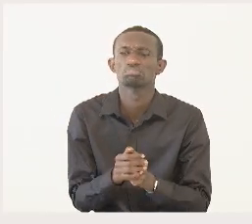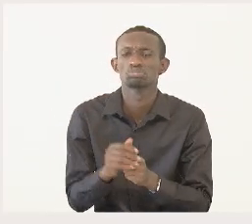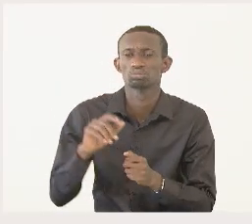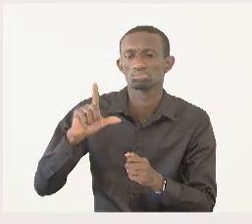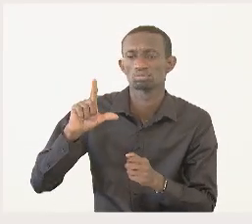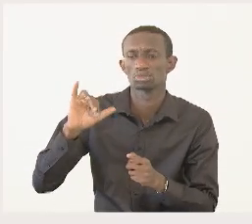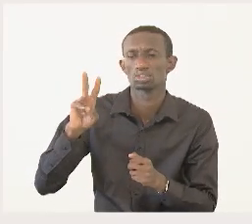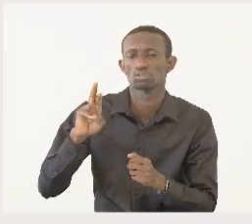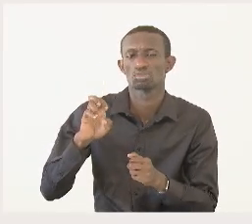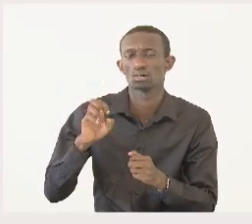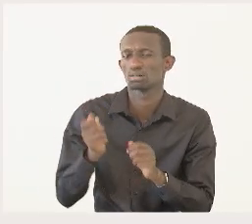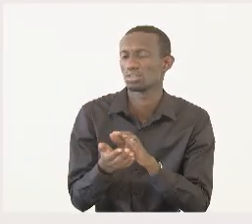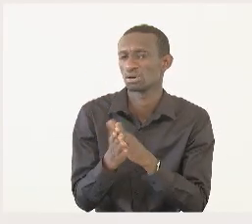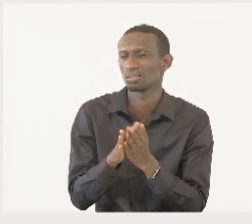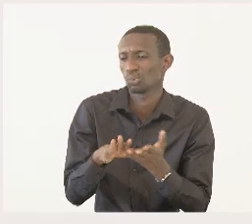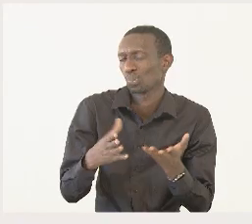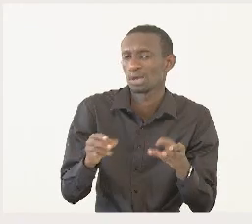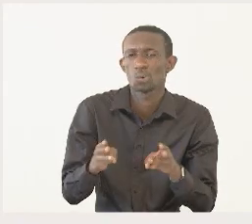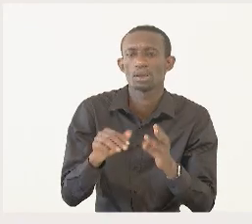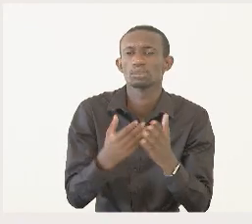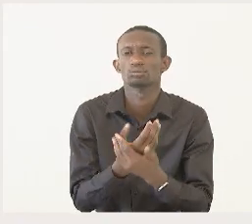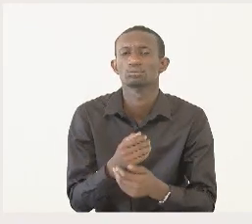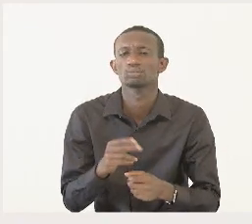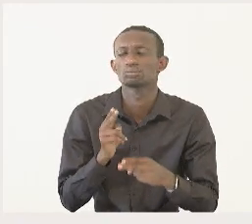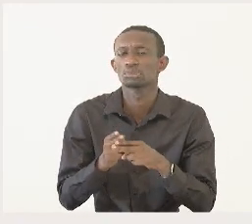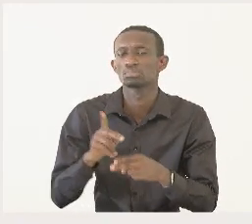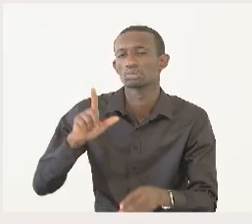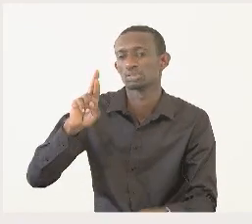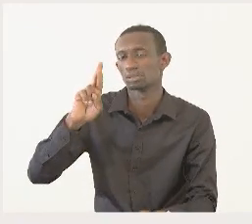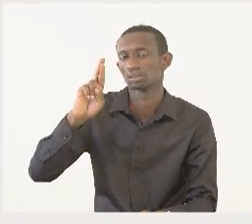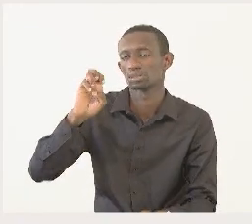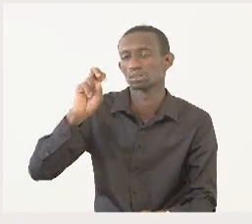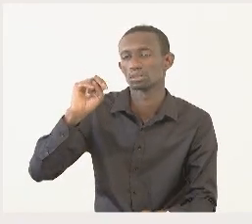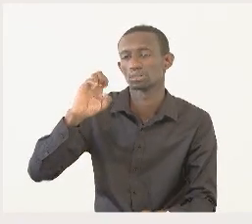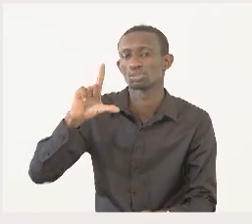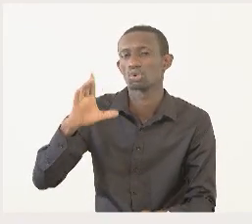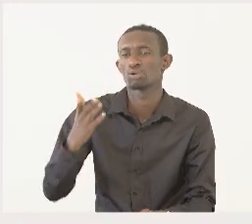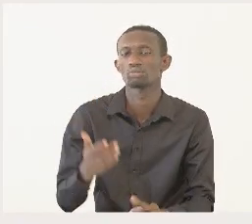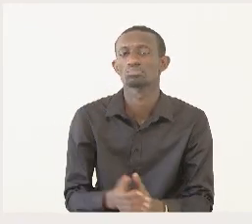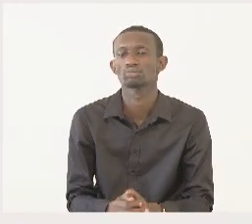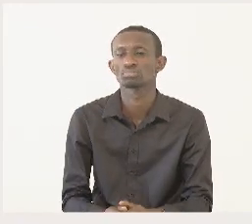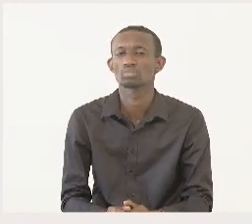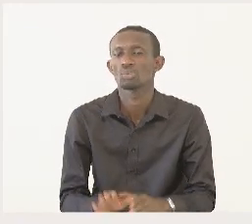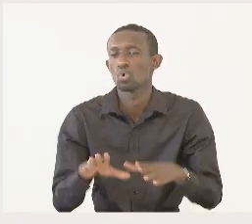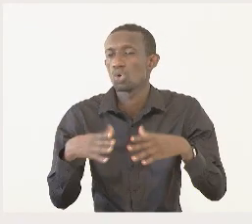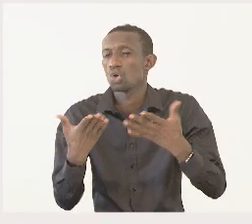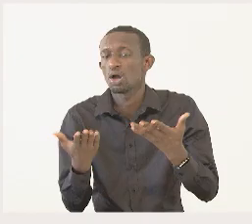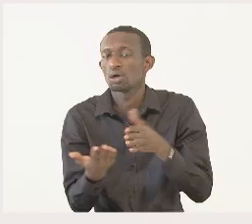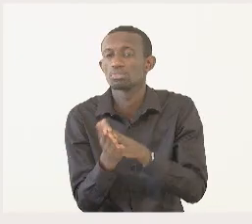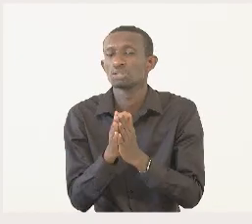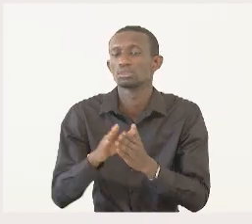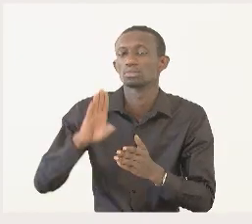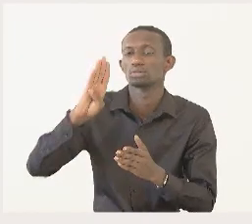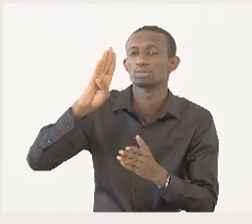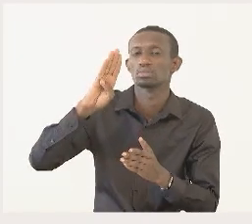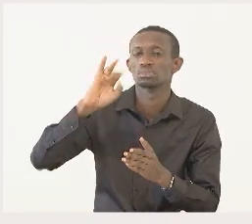renal, what you call renal excretion, where others are expelled in bile. So these that are not used